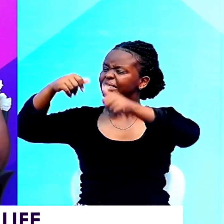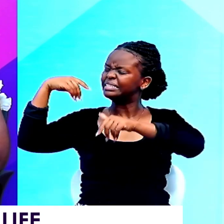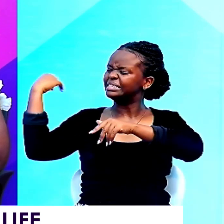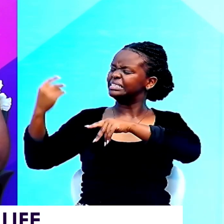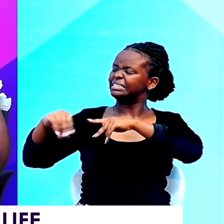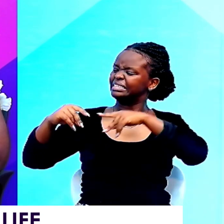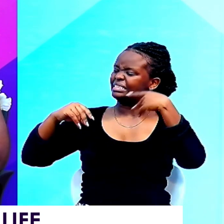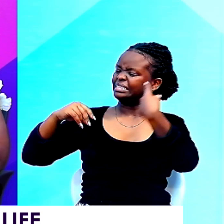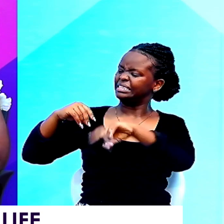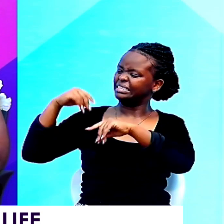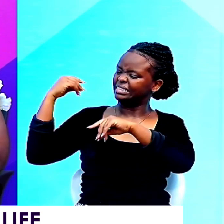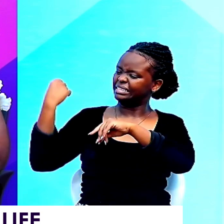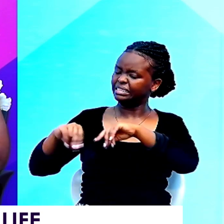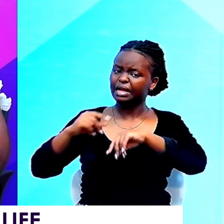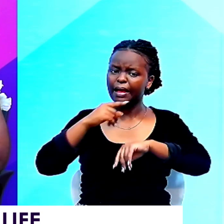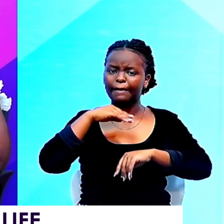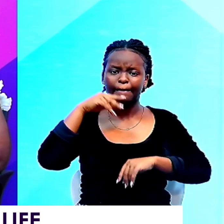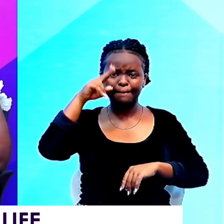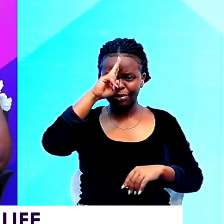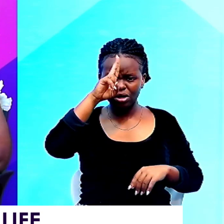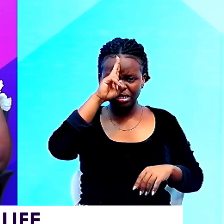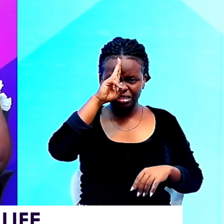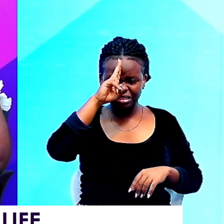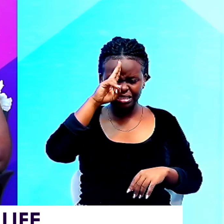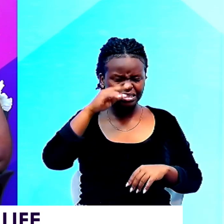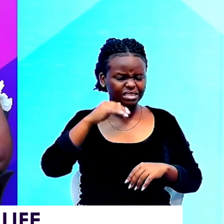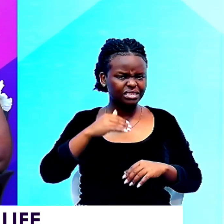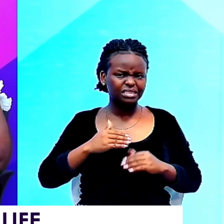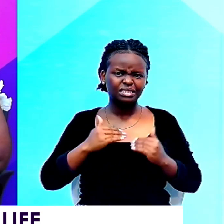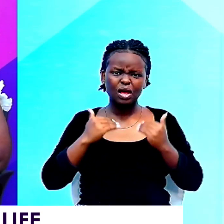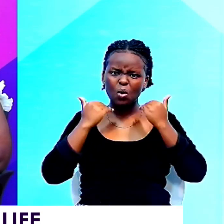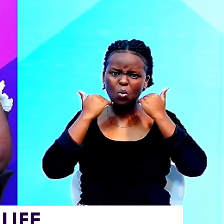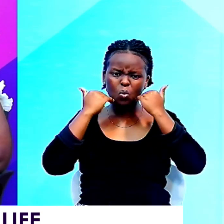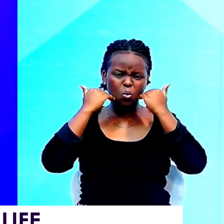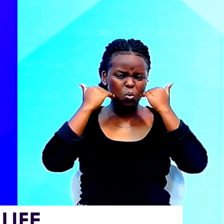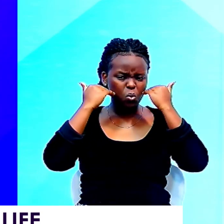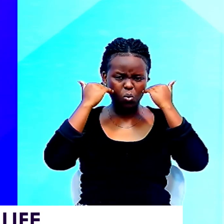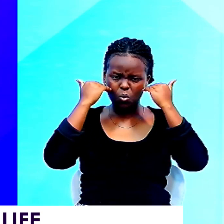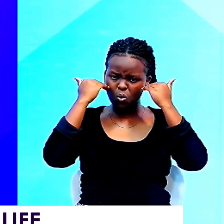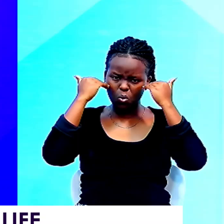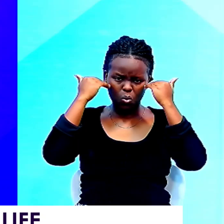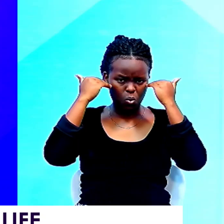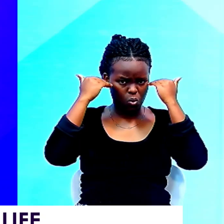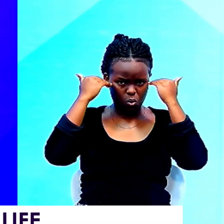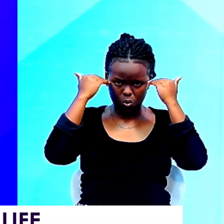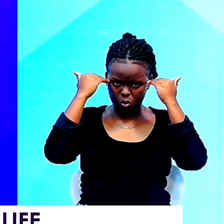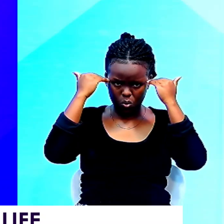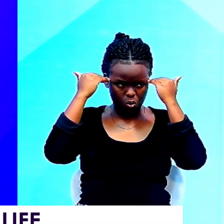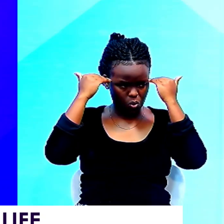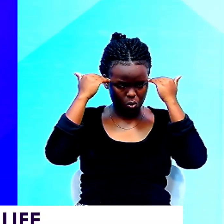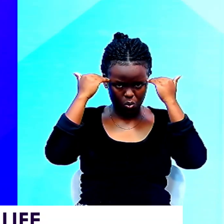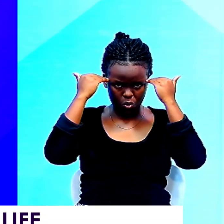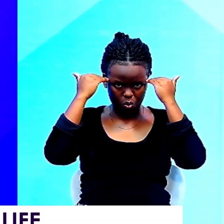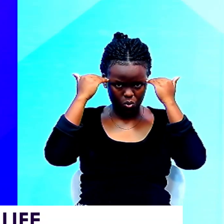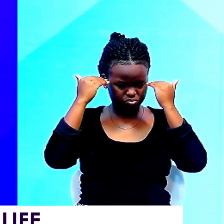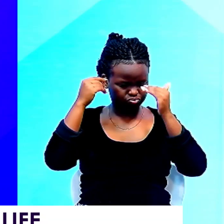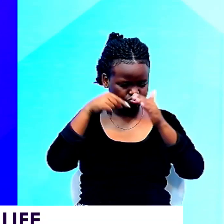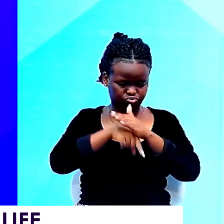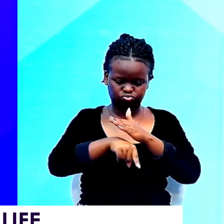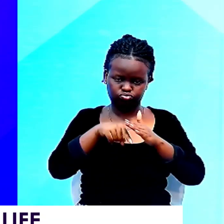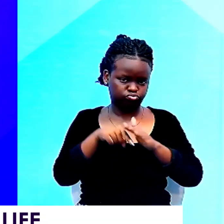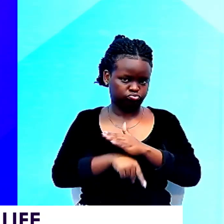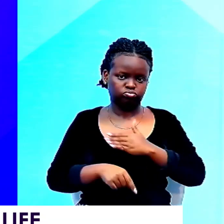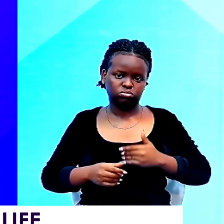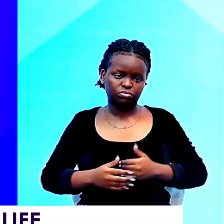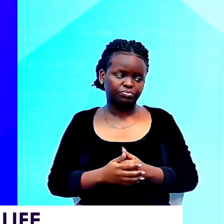police. Traumatizing, is it? Very true. Very traumatizing. Right. And do you know